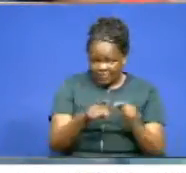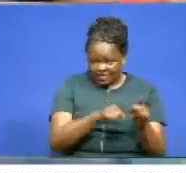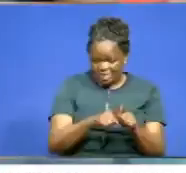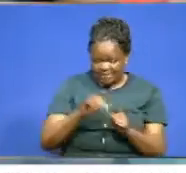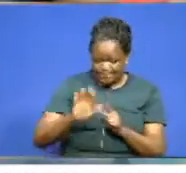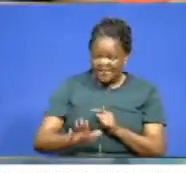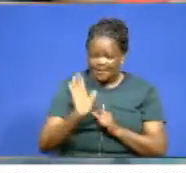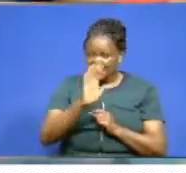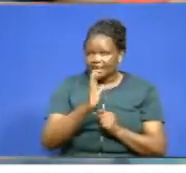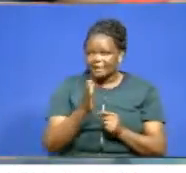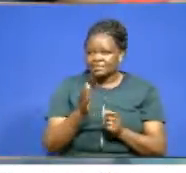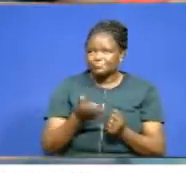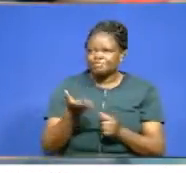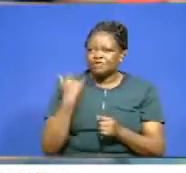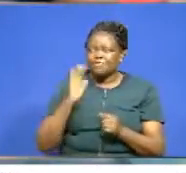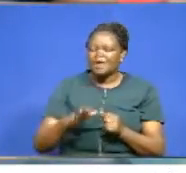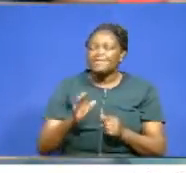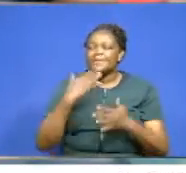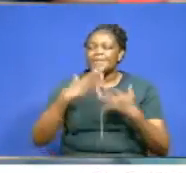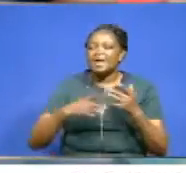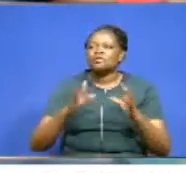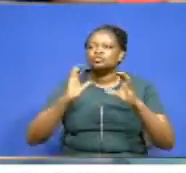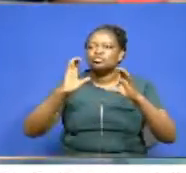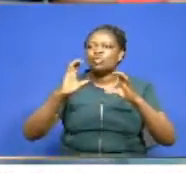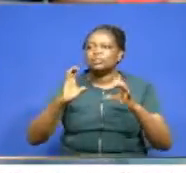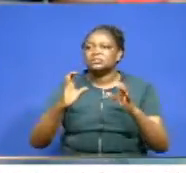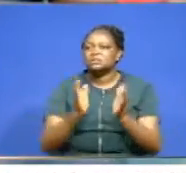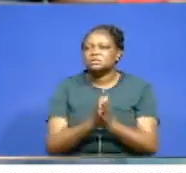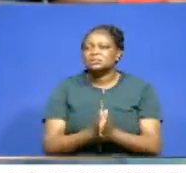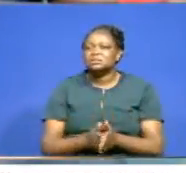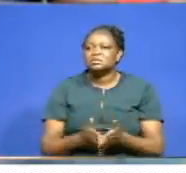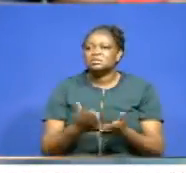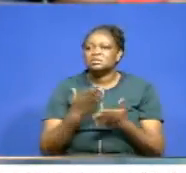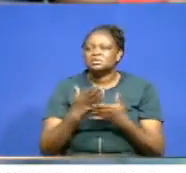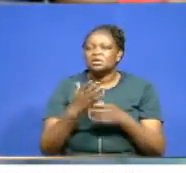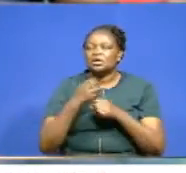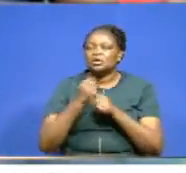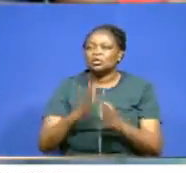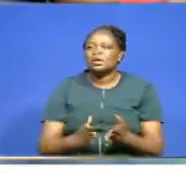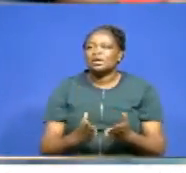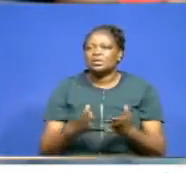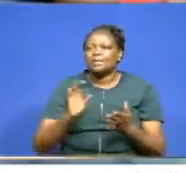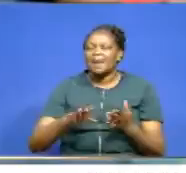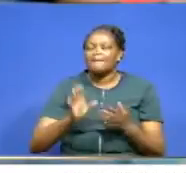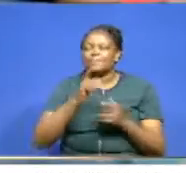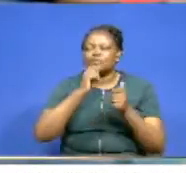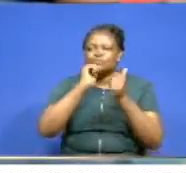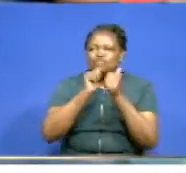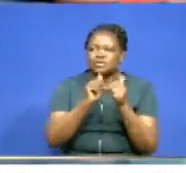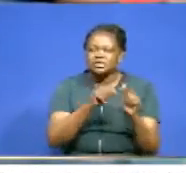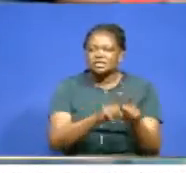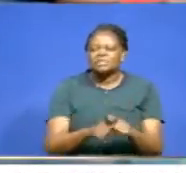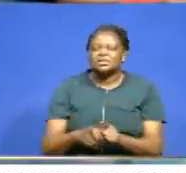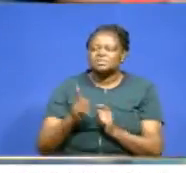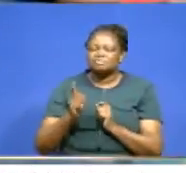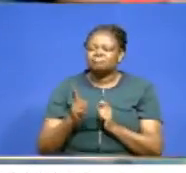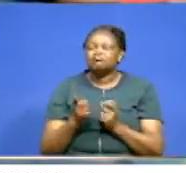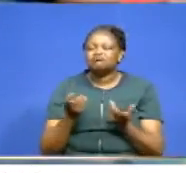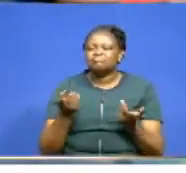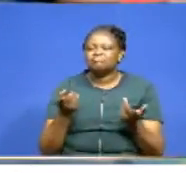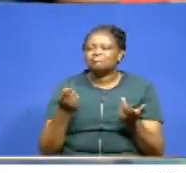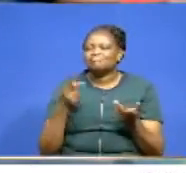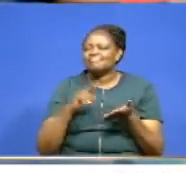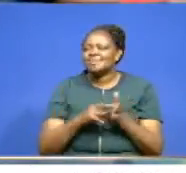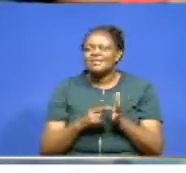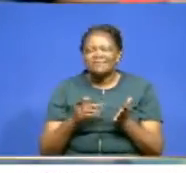basketball, former basketball player, basketball coach, a shareholder in the, you know, basketball sports as a discipline, what does that